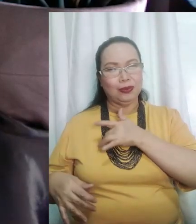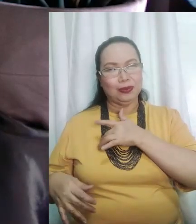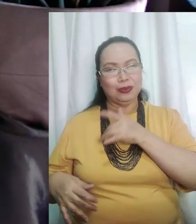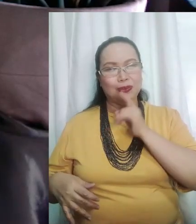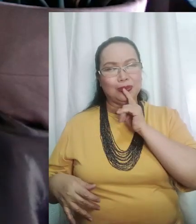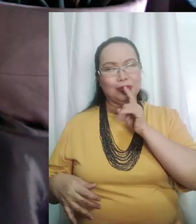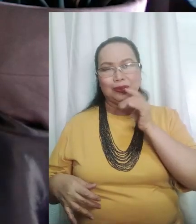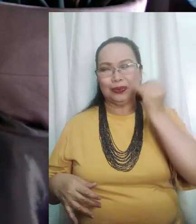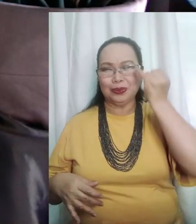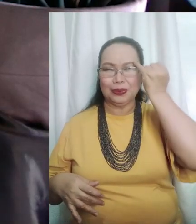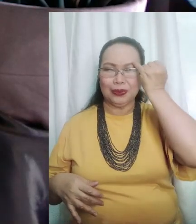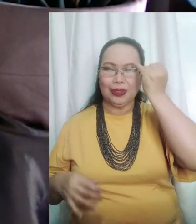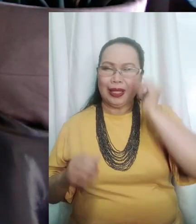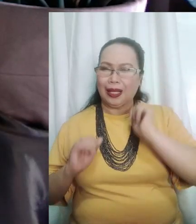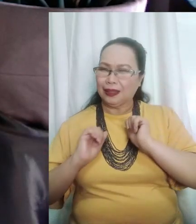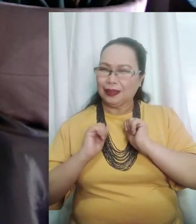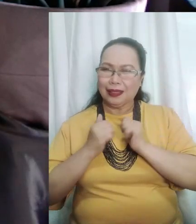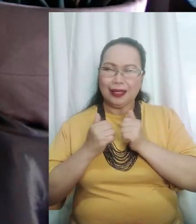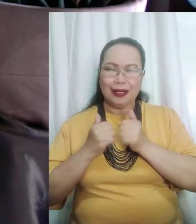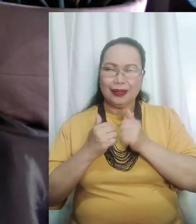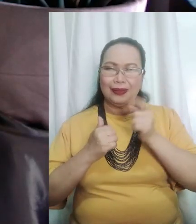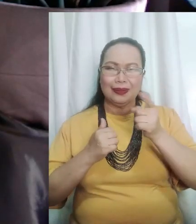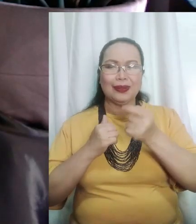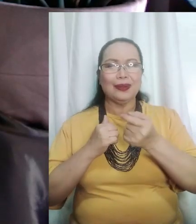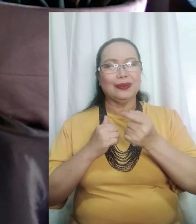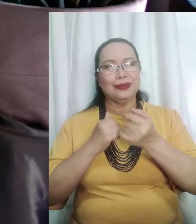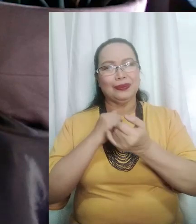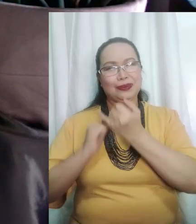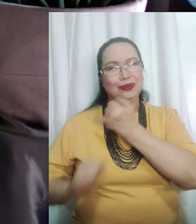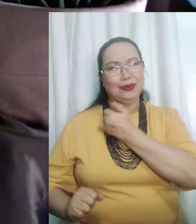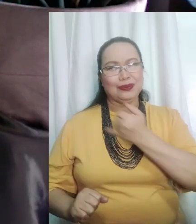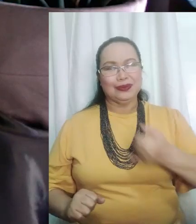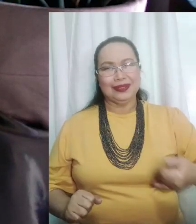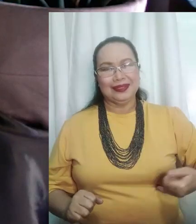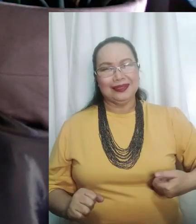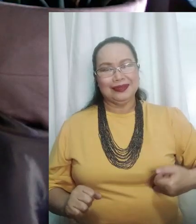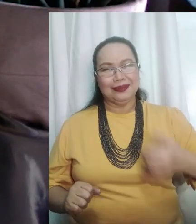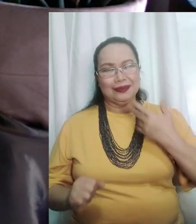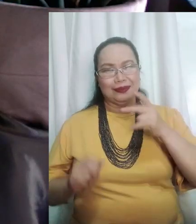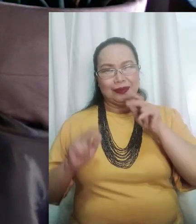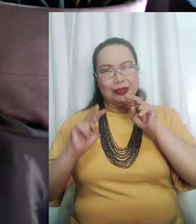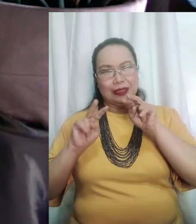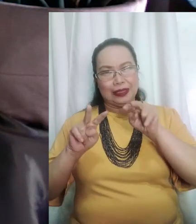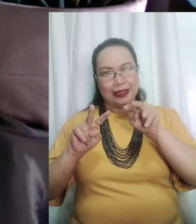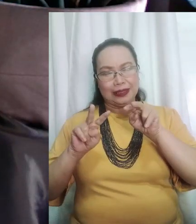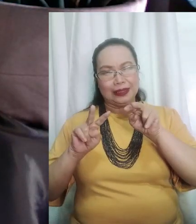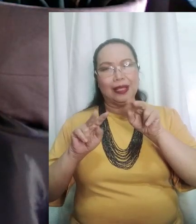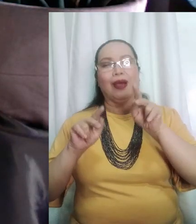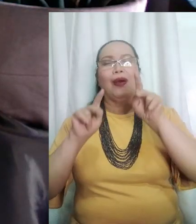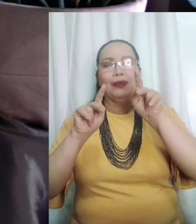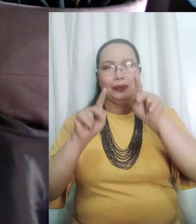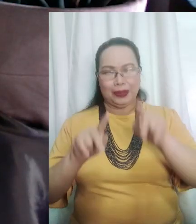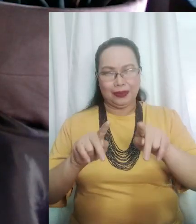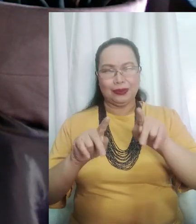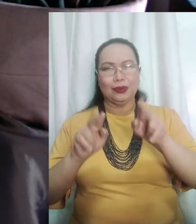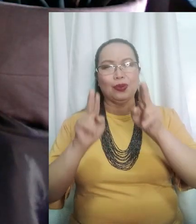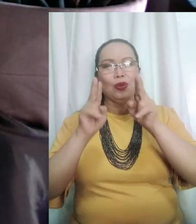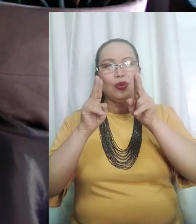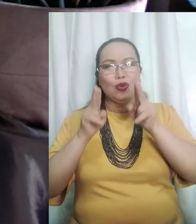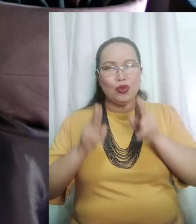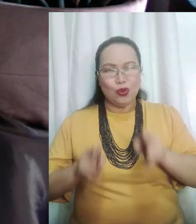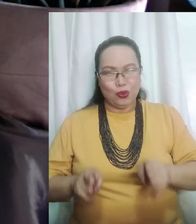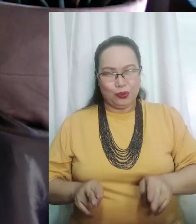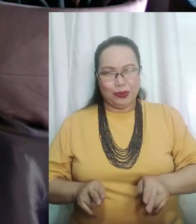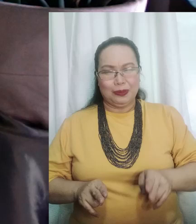and imaginations, these human points of view that we see of his life can teach us a lot.